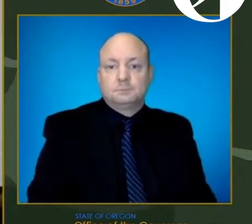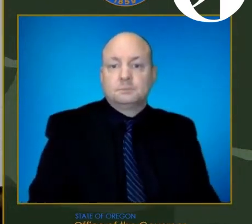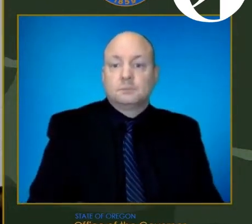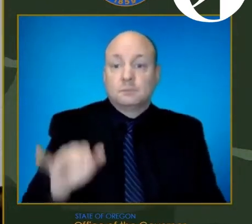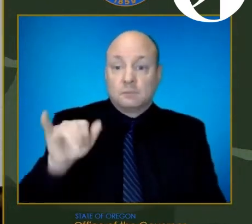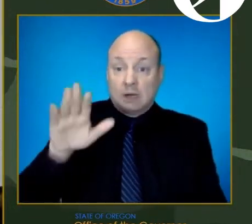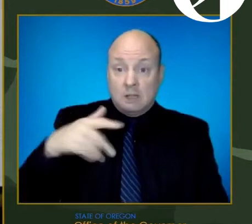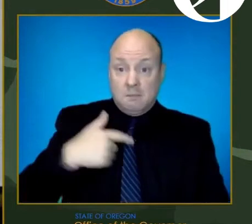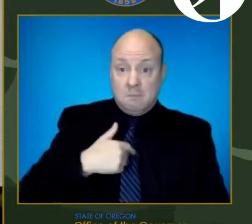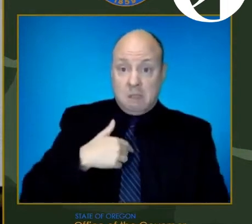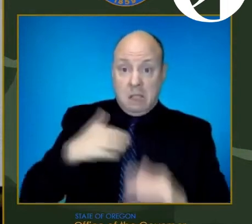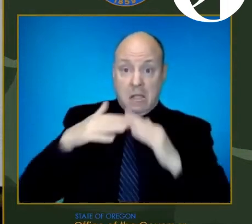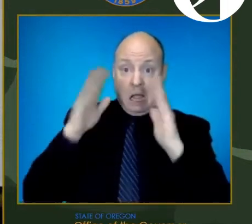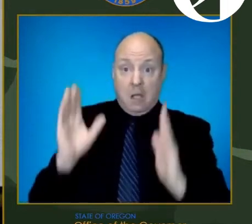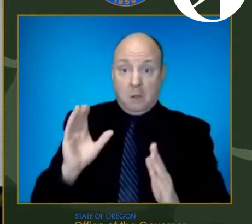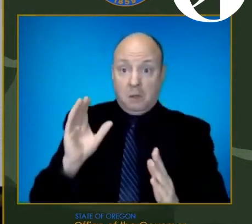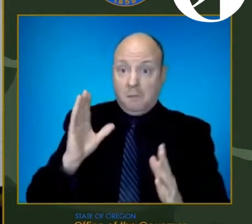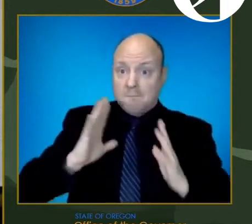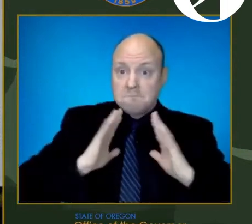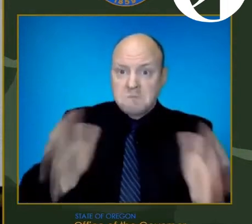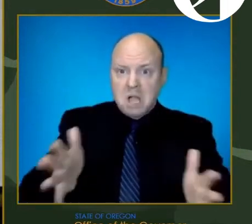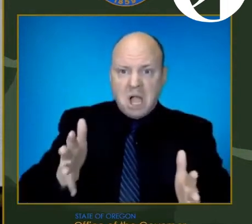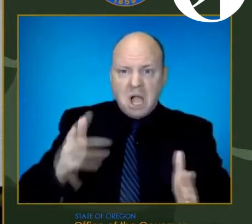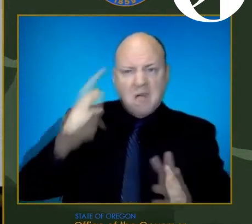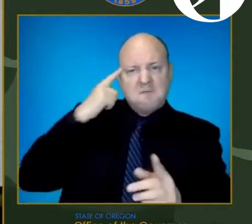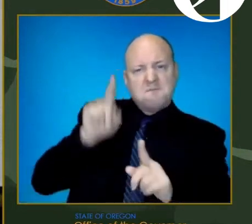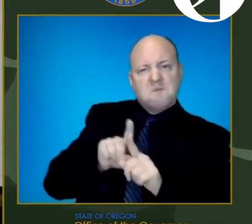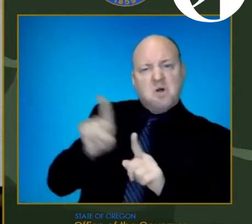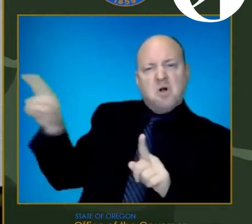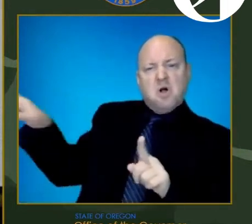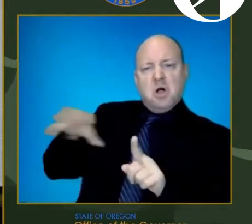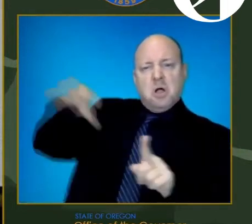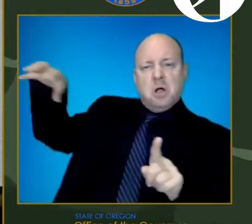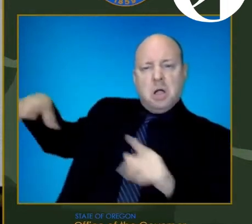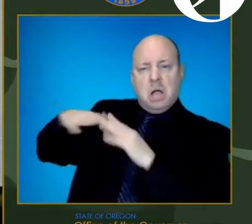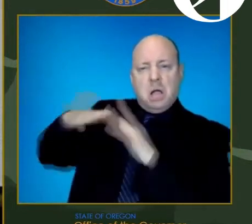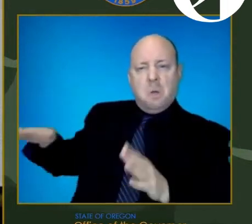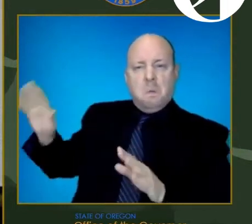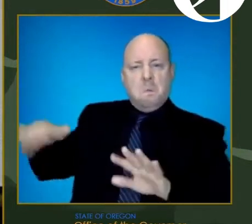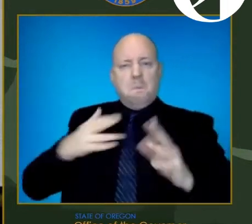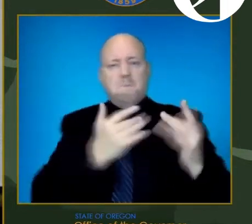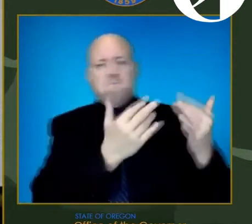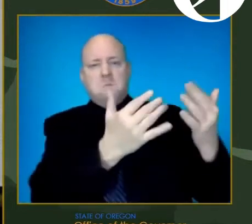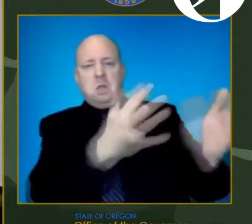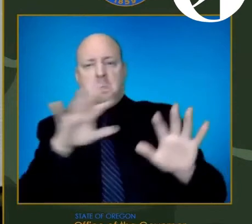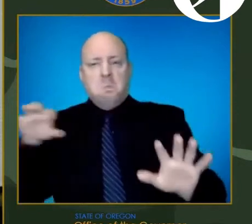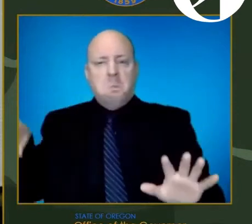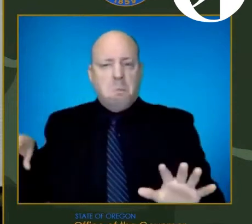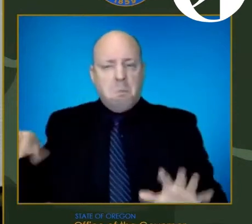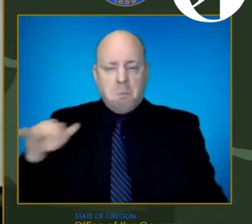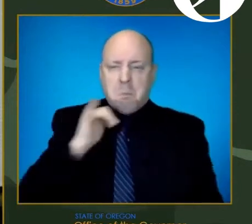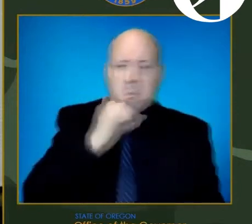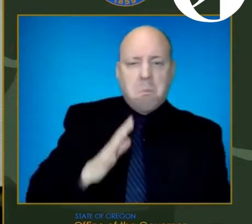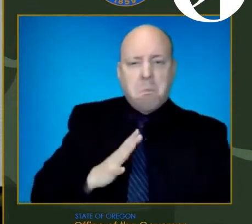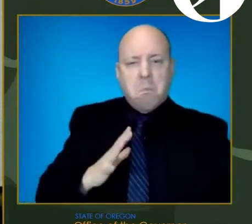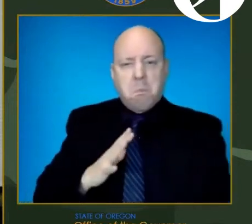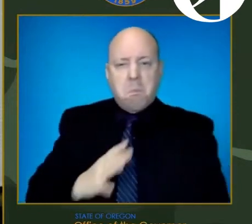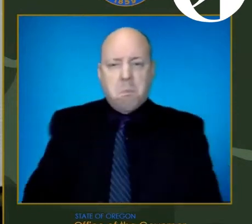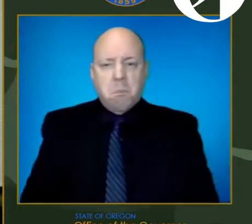to be fine because it was so far down the river, and I knew that there were more